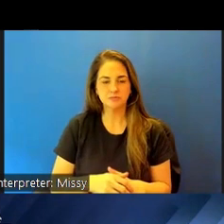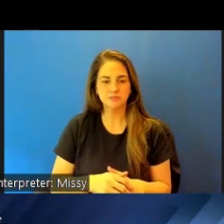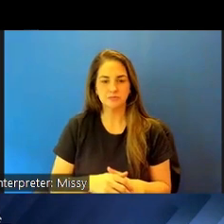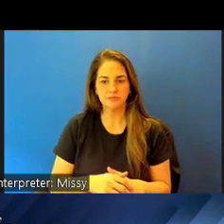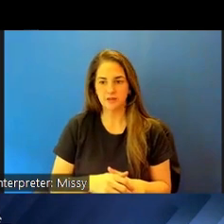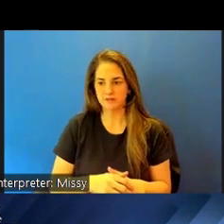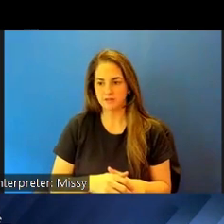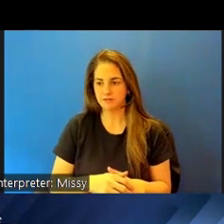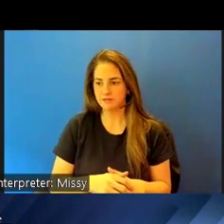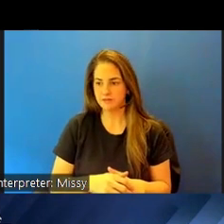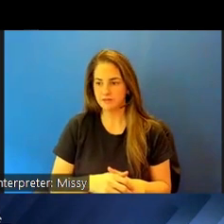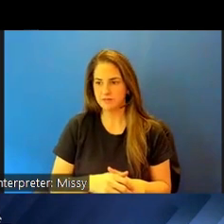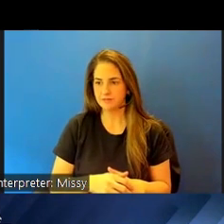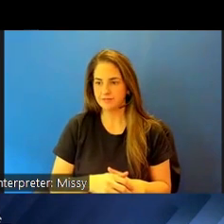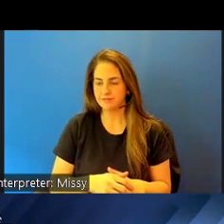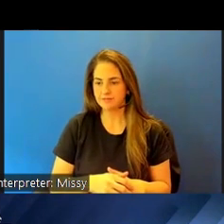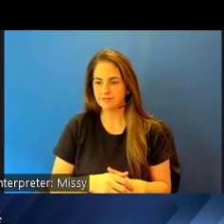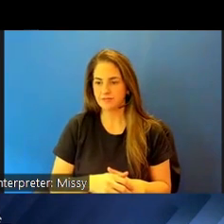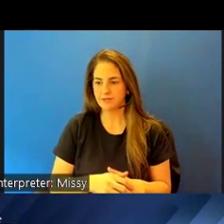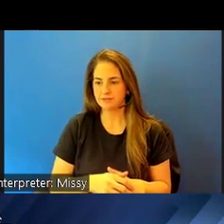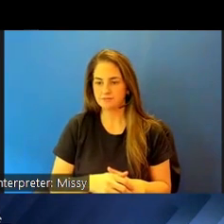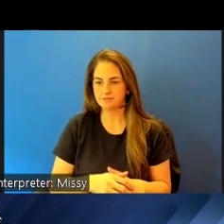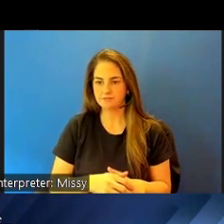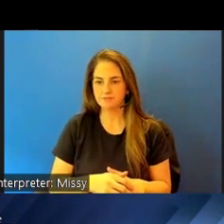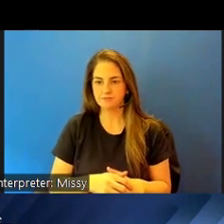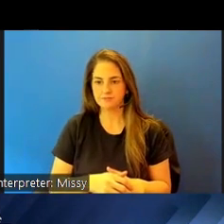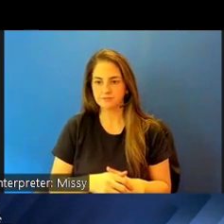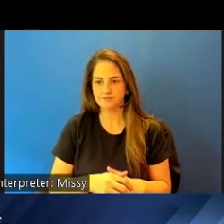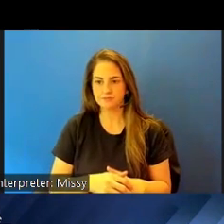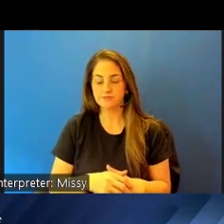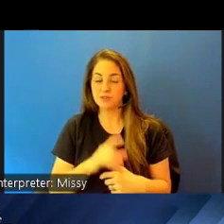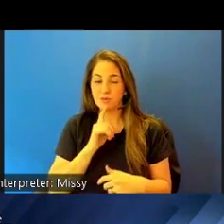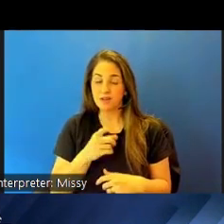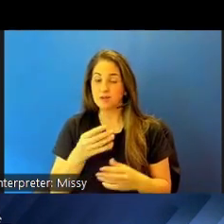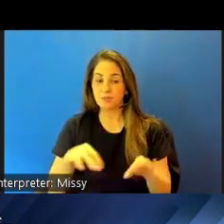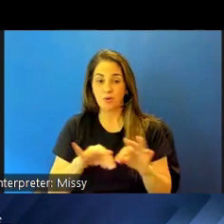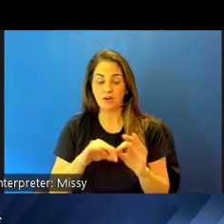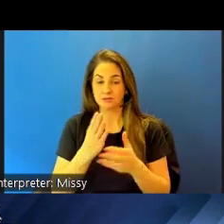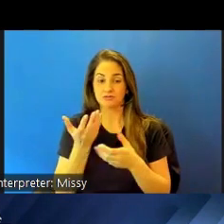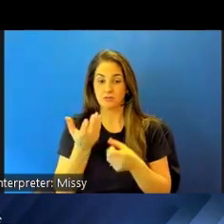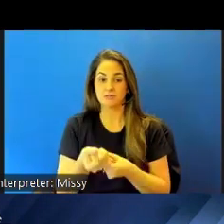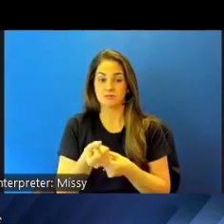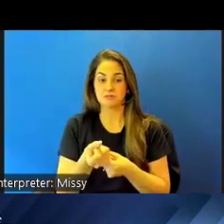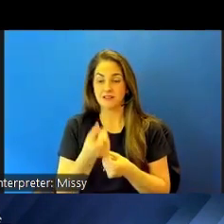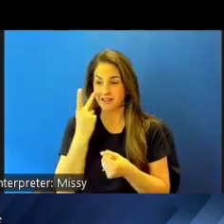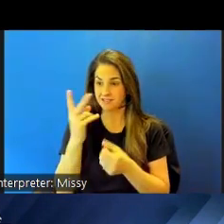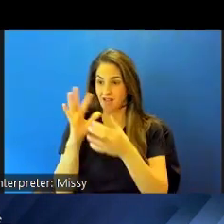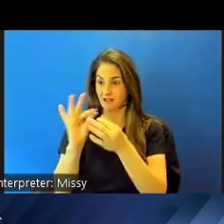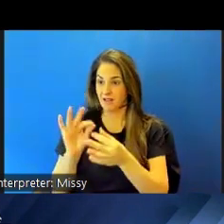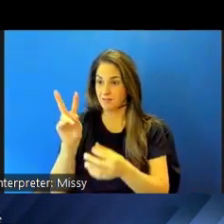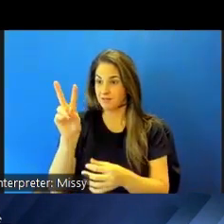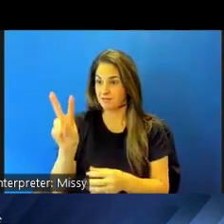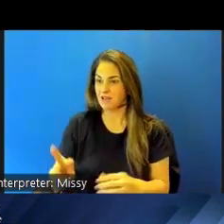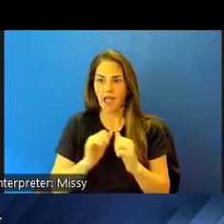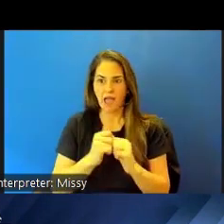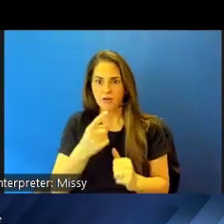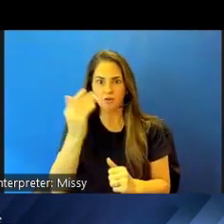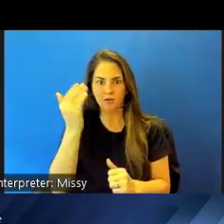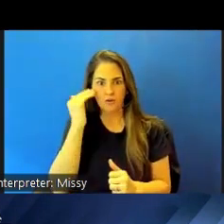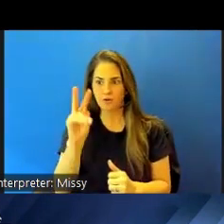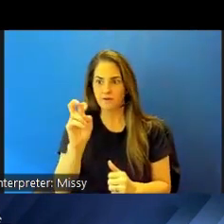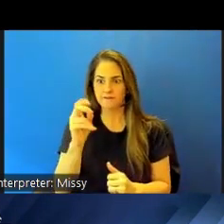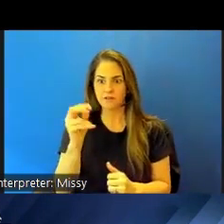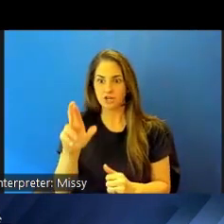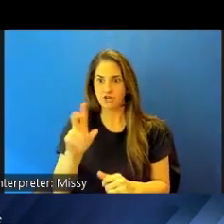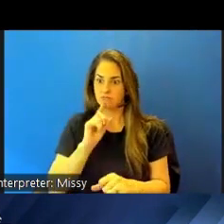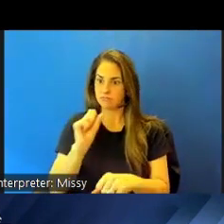I think on the next one. And part of that is the trust. I saw comments come in about how do you know a vendor, has